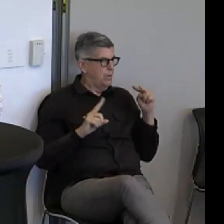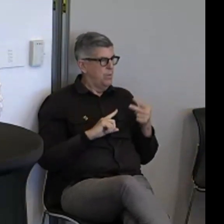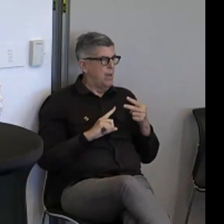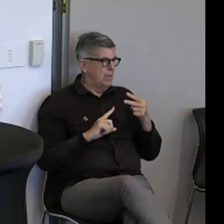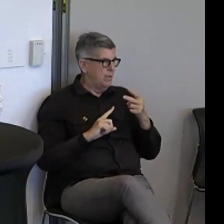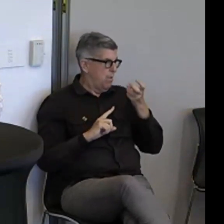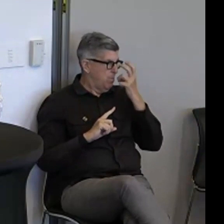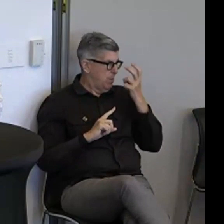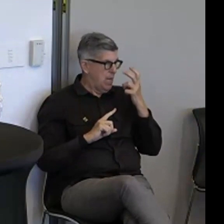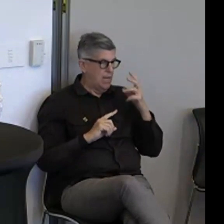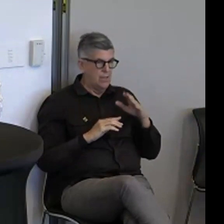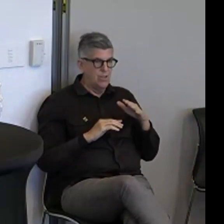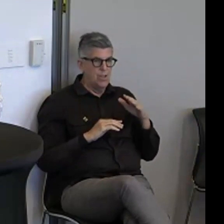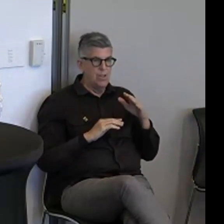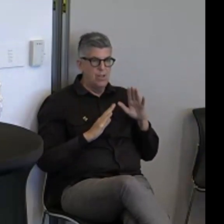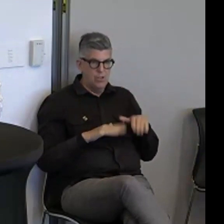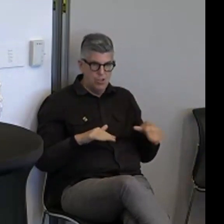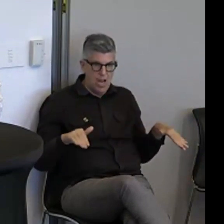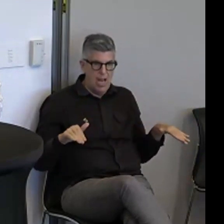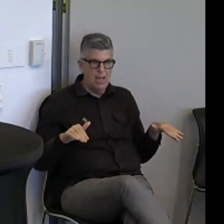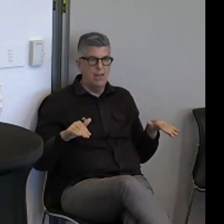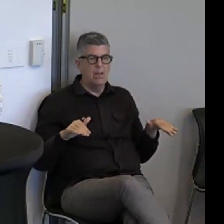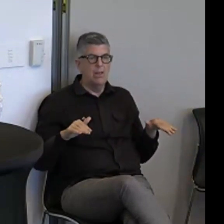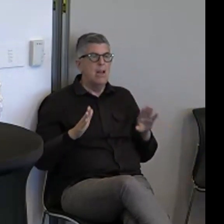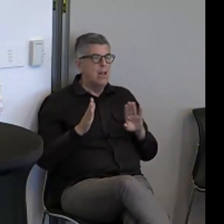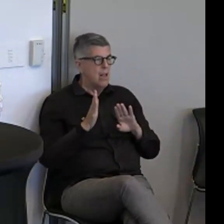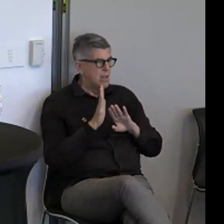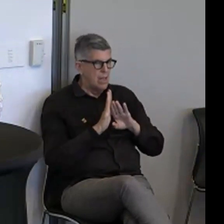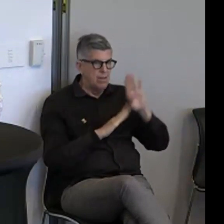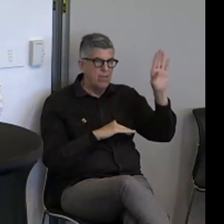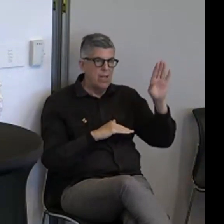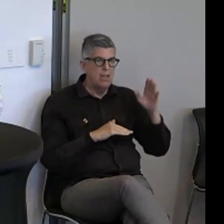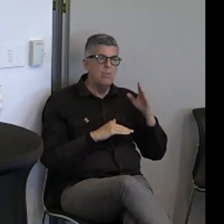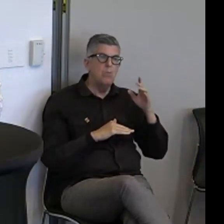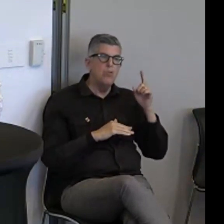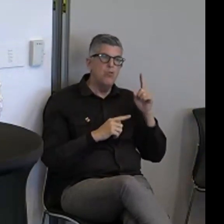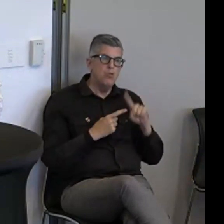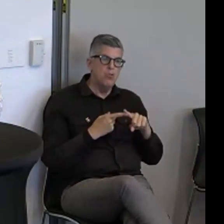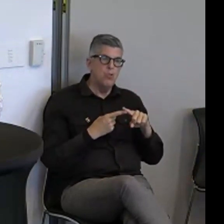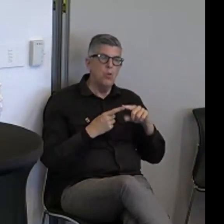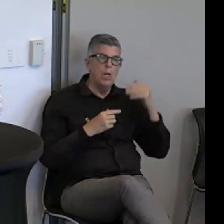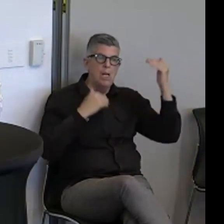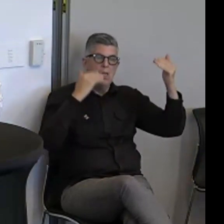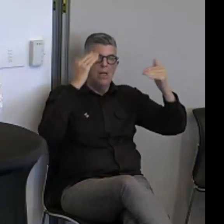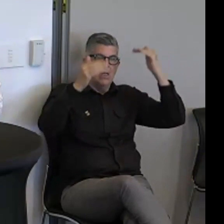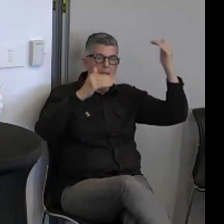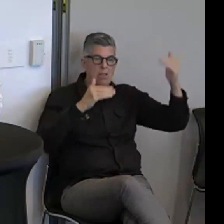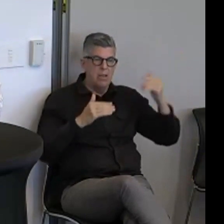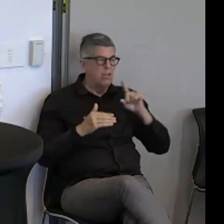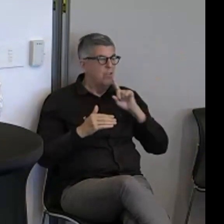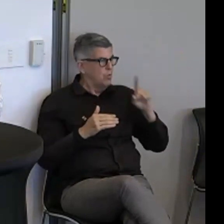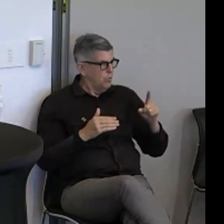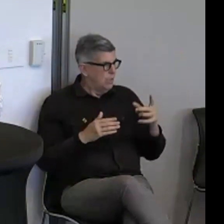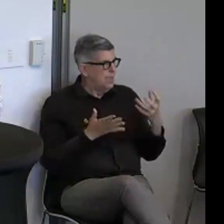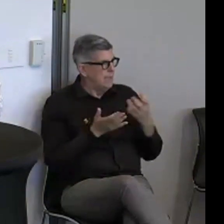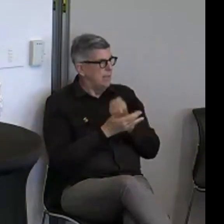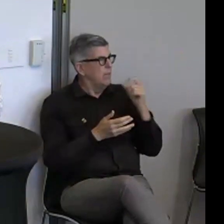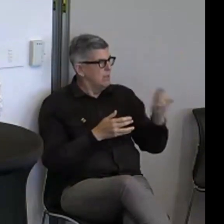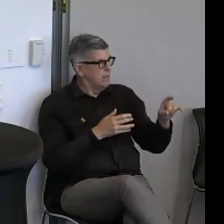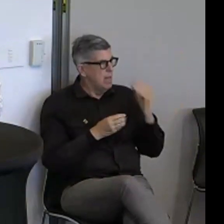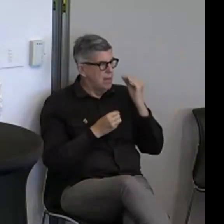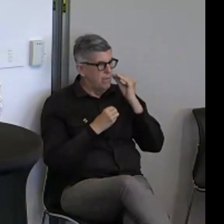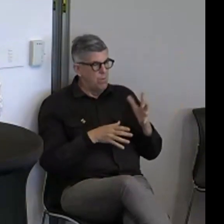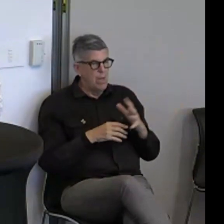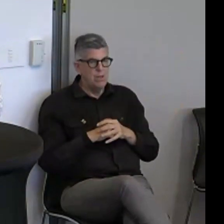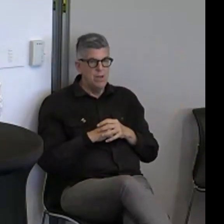only pathway to produce, you know, kind of lead to blind adult who really utilize this information. For me, like